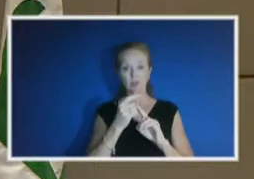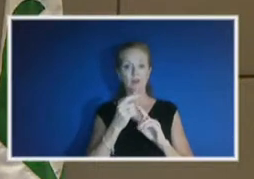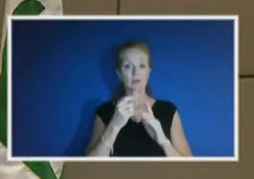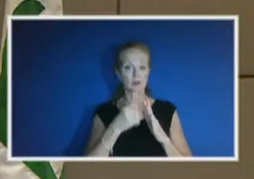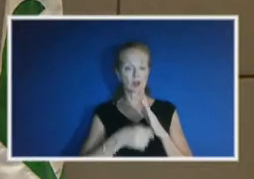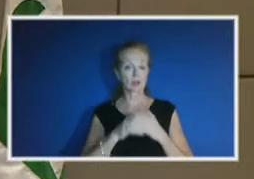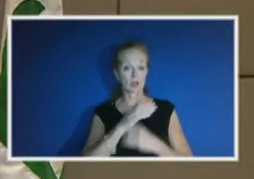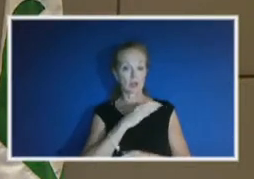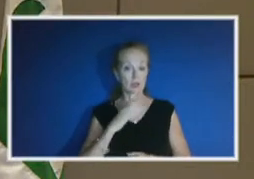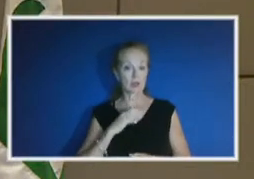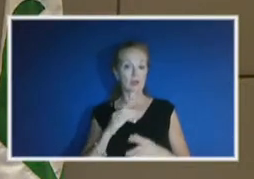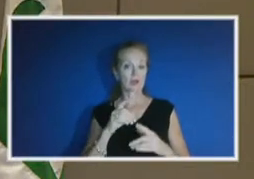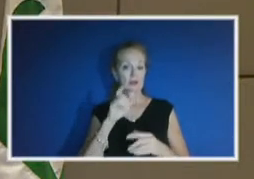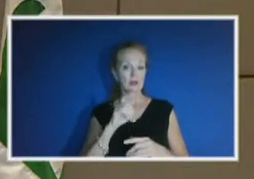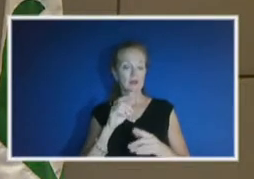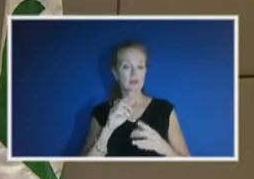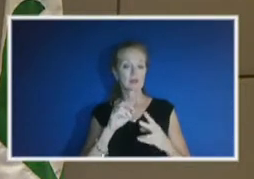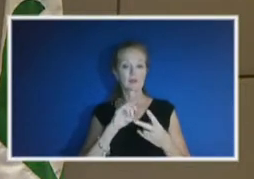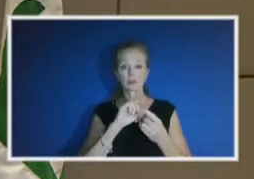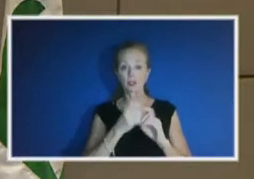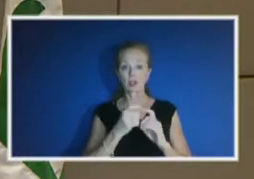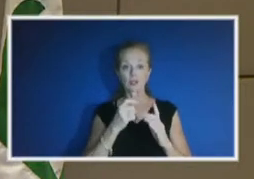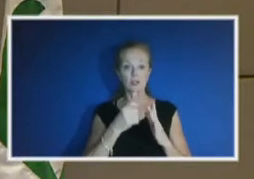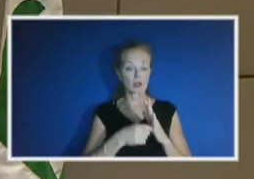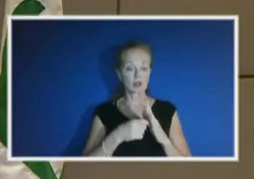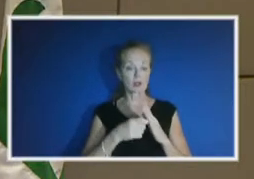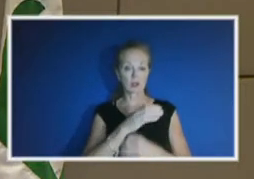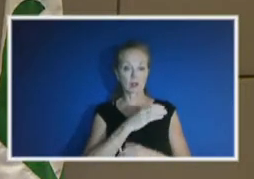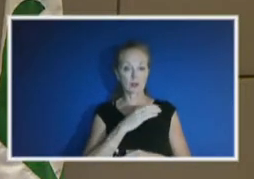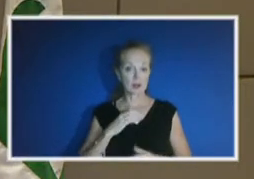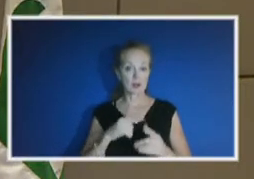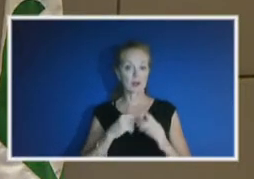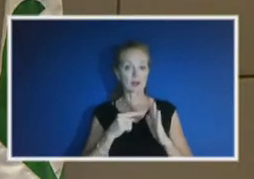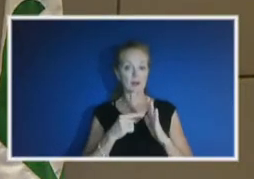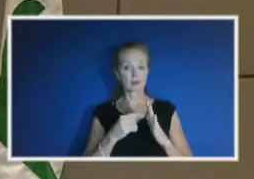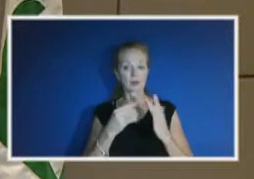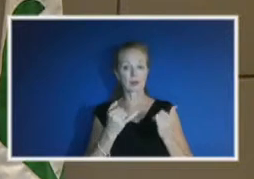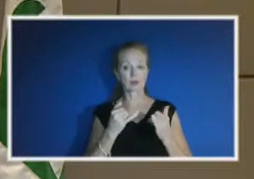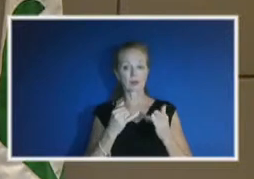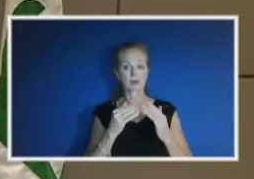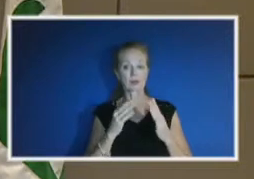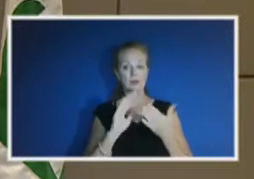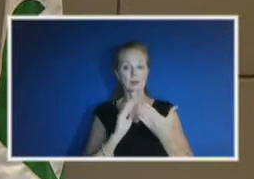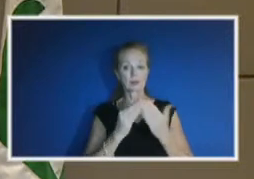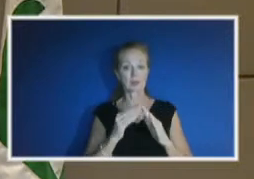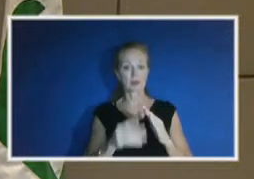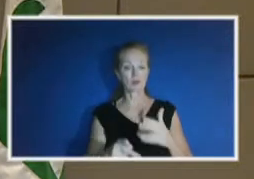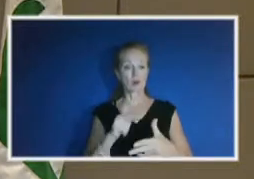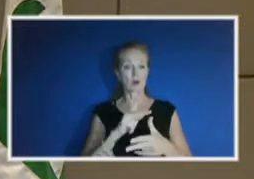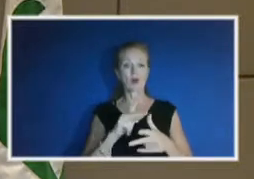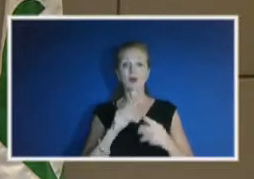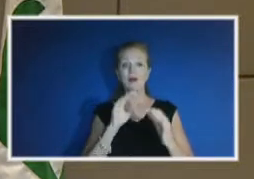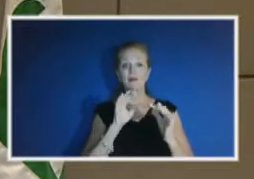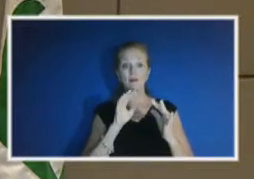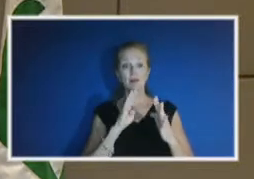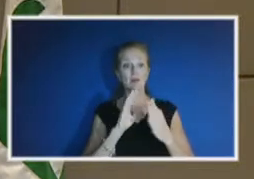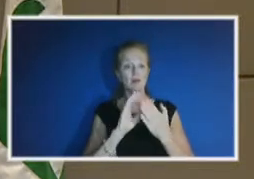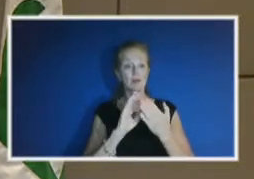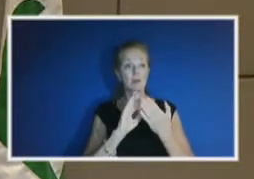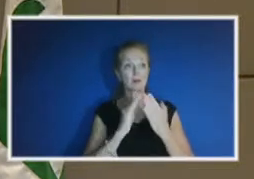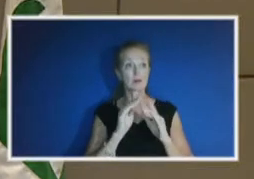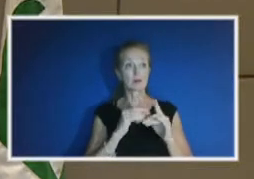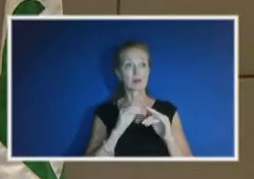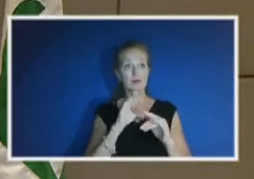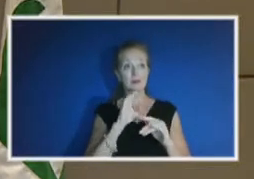citing a need to either change the charge of the committee to better reflect current city priorities or provide feedback to the committee regarding the